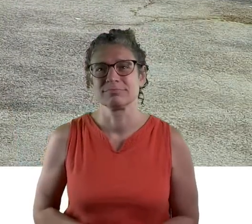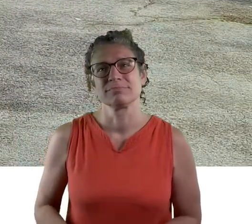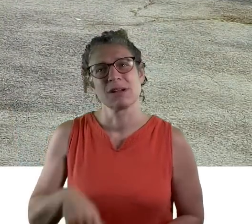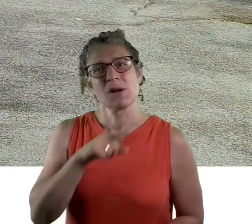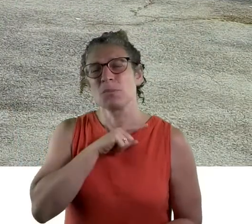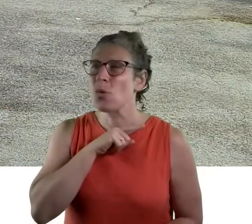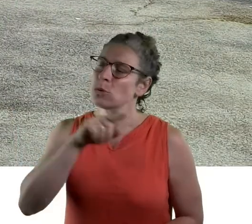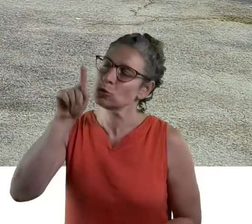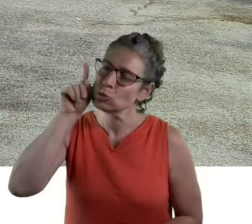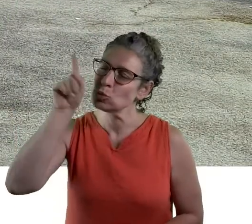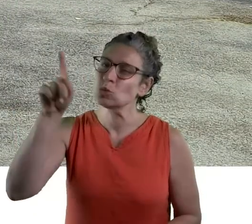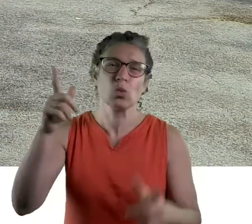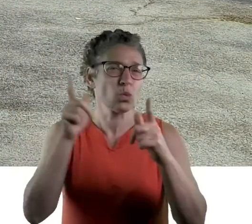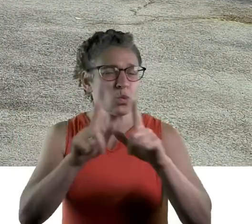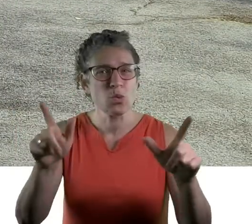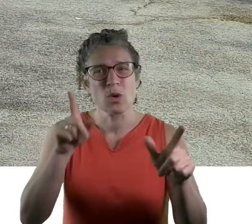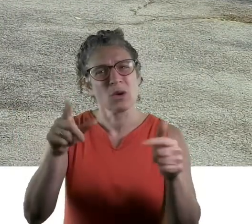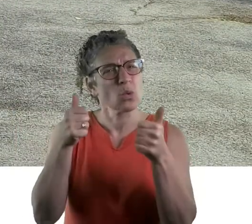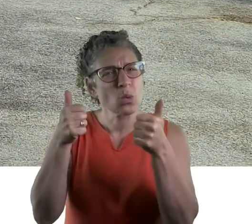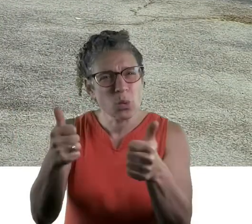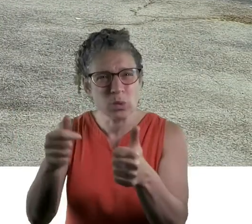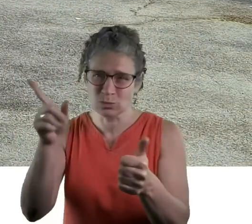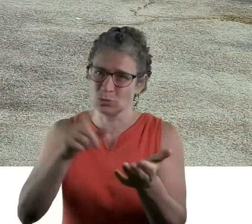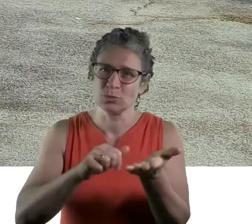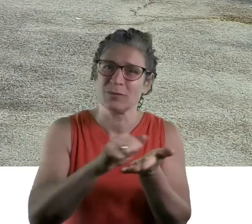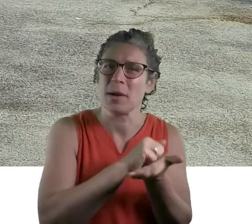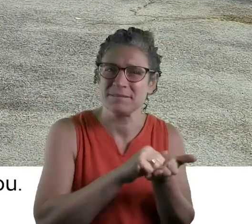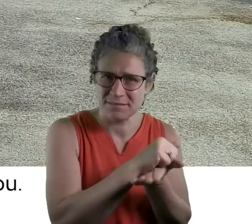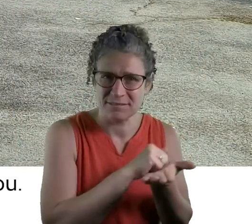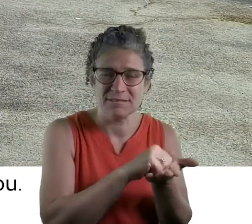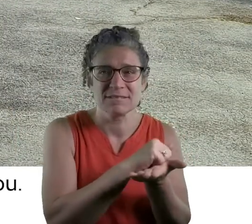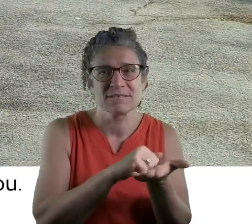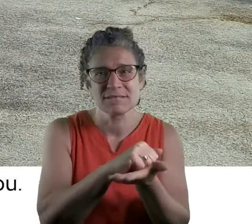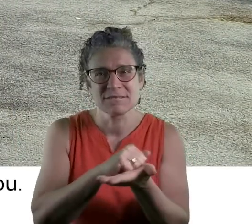For you, O Lord, are good and forgiving,